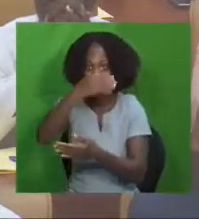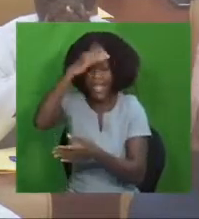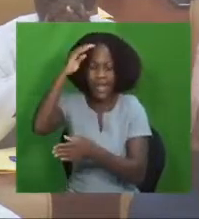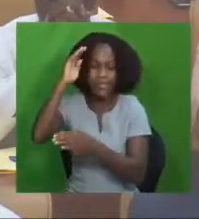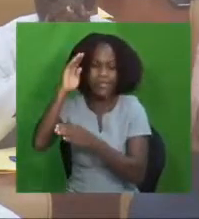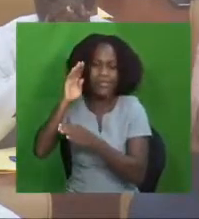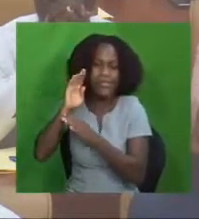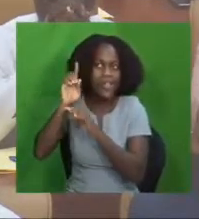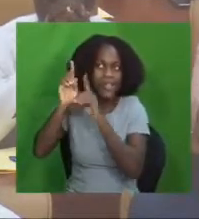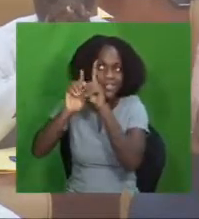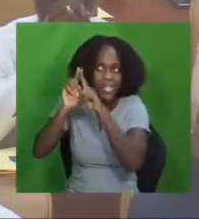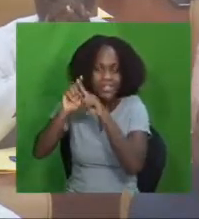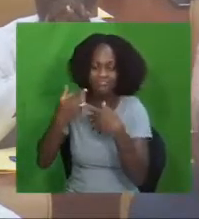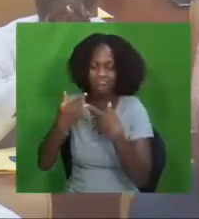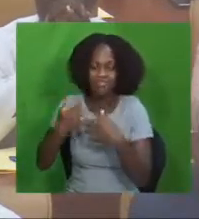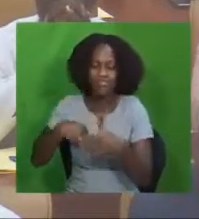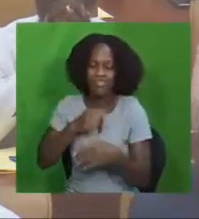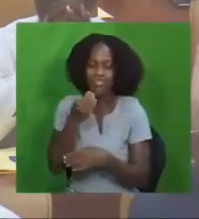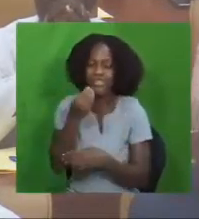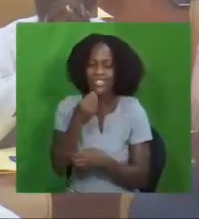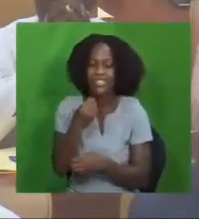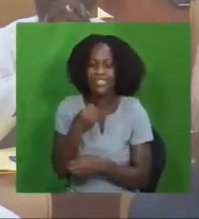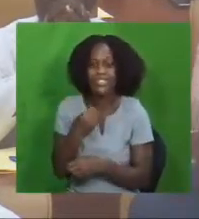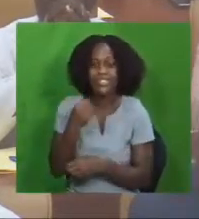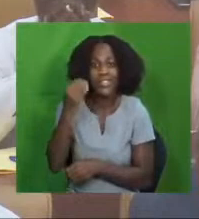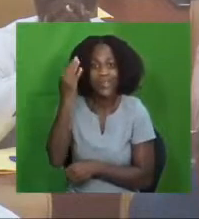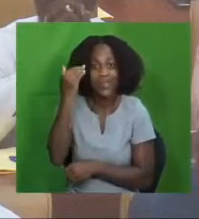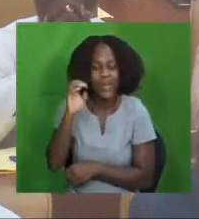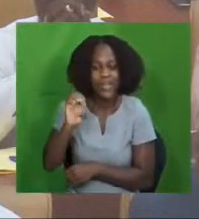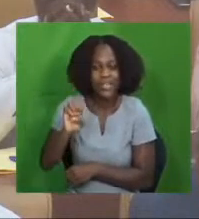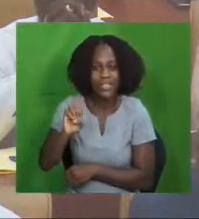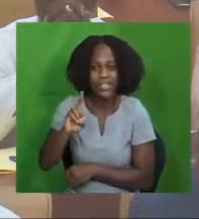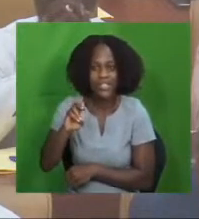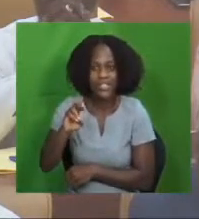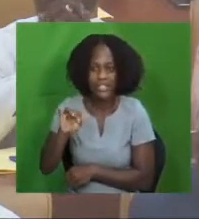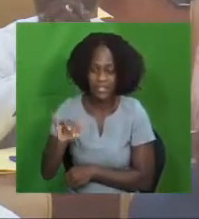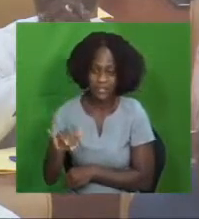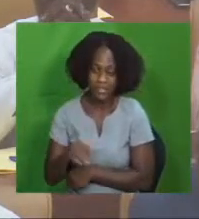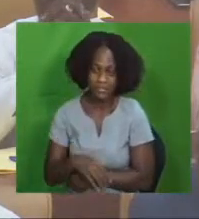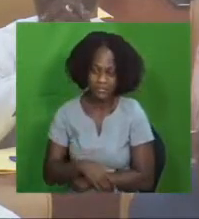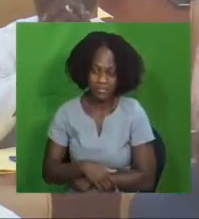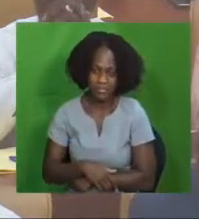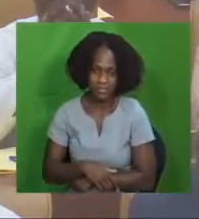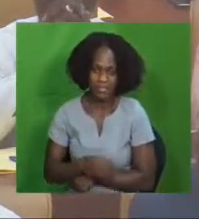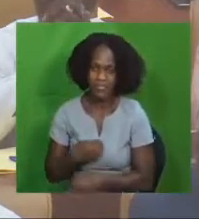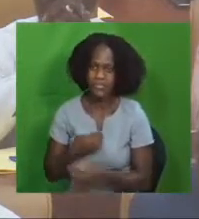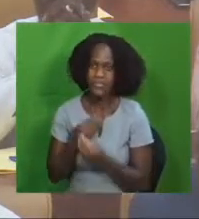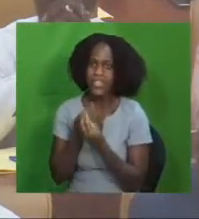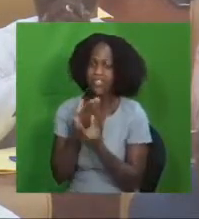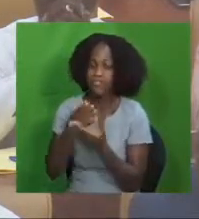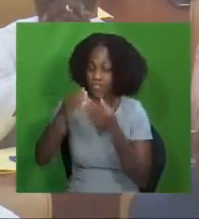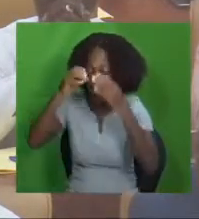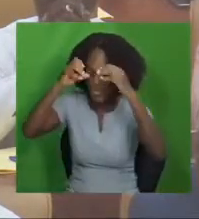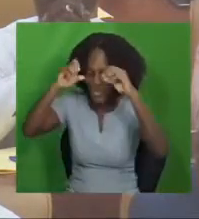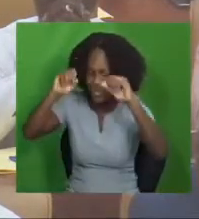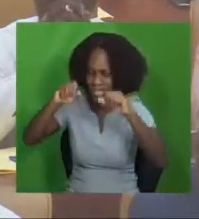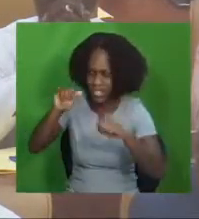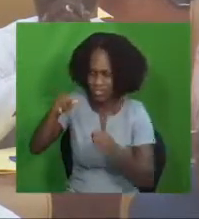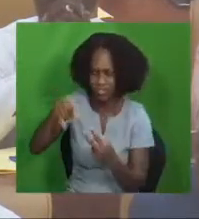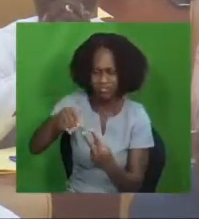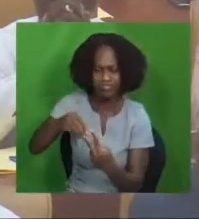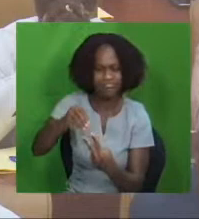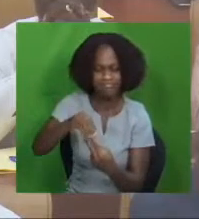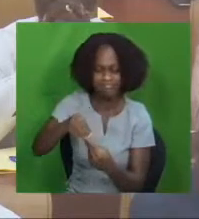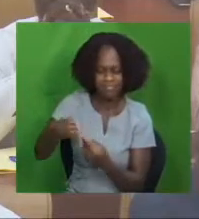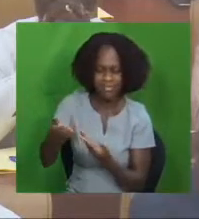e-levy. And I want this message to go to the president, that he was elected to serve the people and not to punish